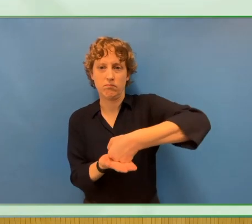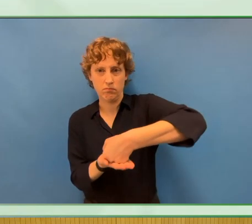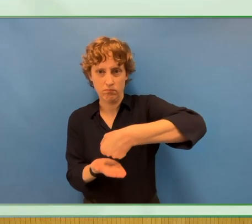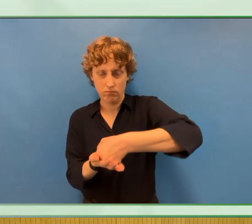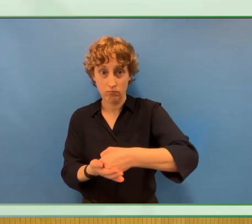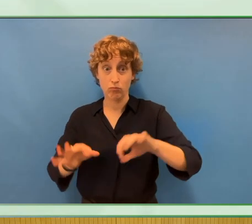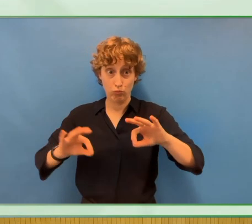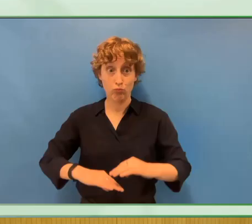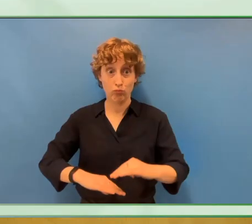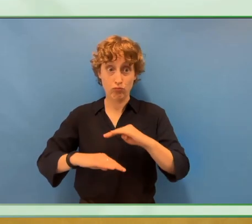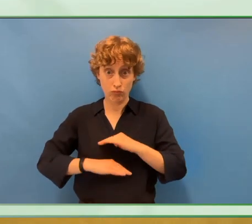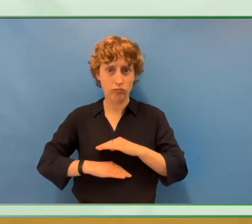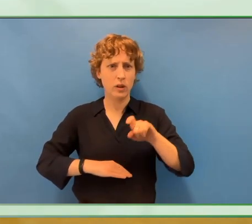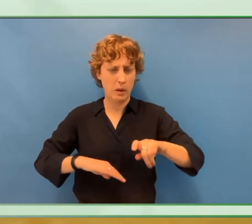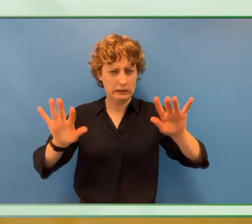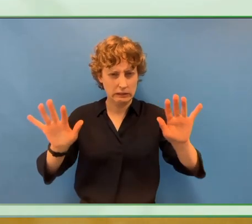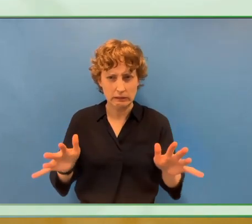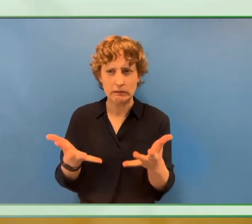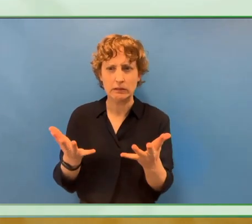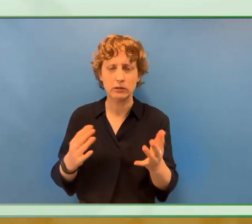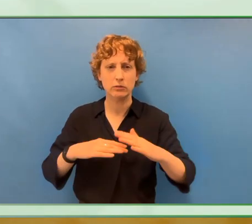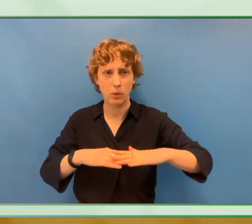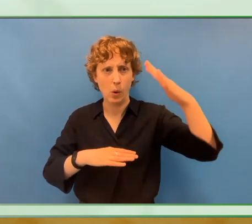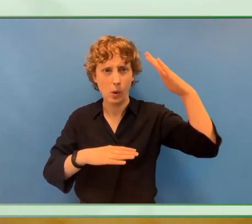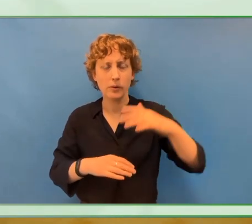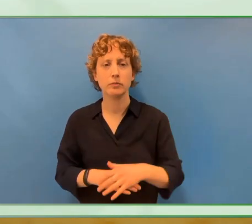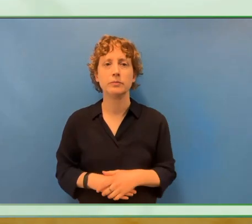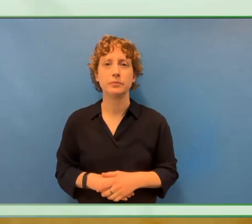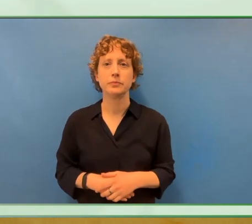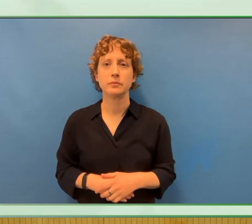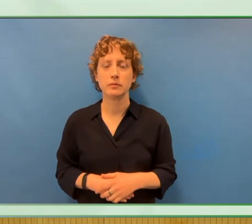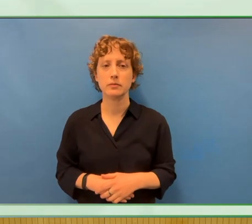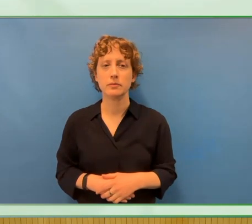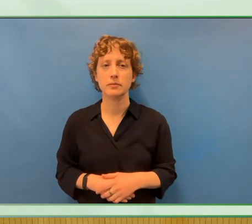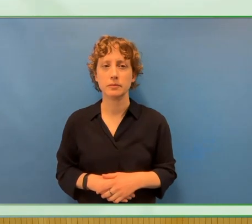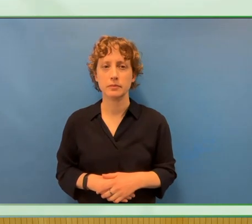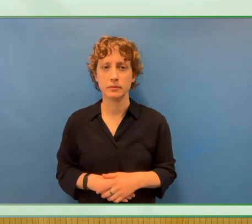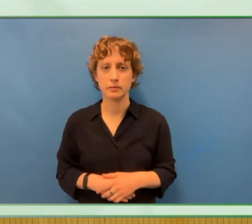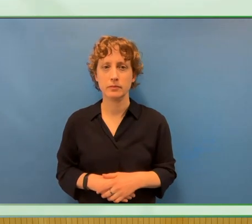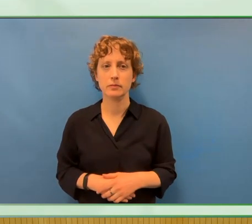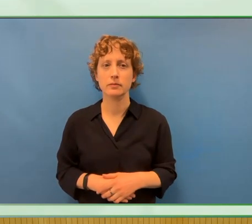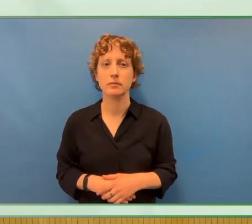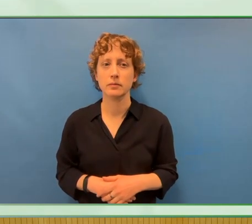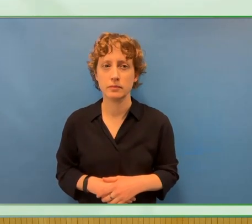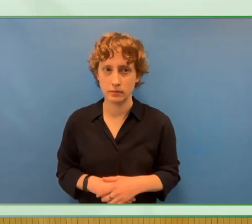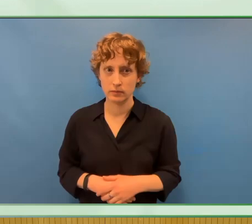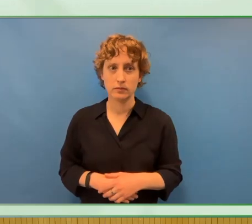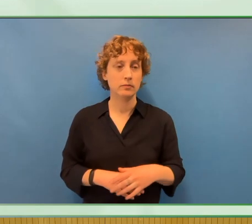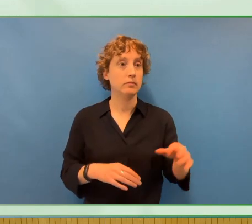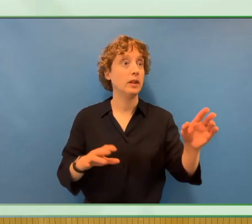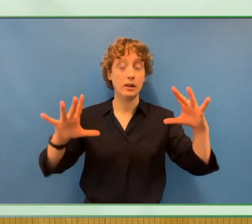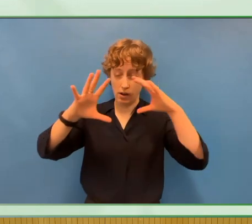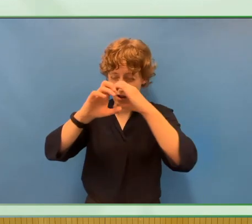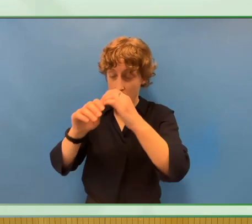that's the risk if you start talking about rights too early. Because then all people care about is not getting sued. Then you're focused on compliance.